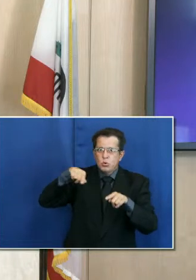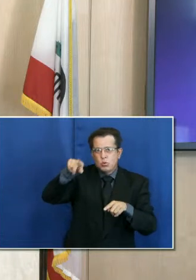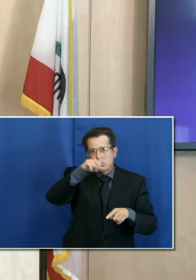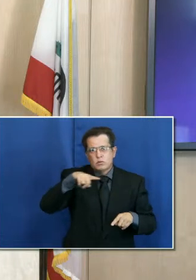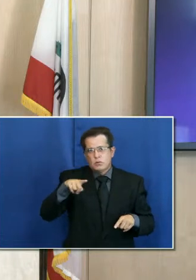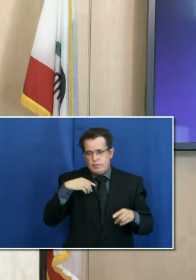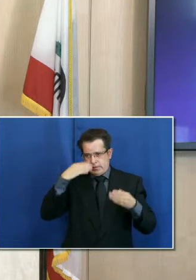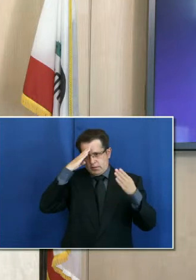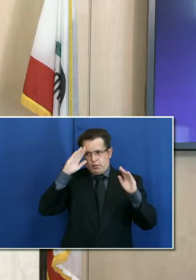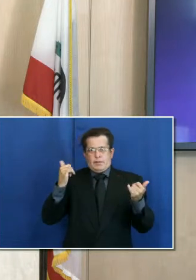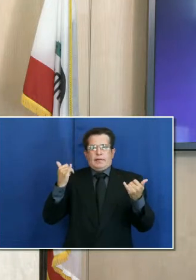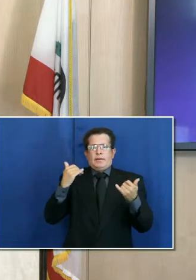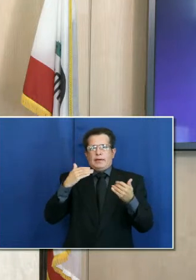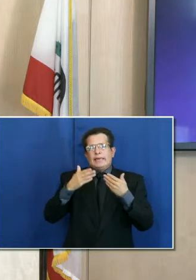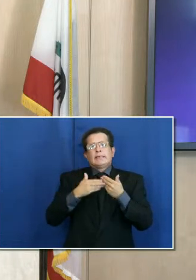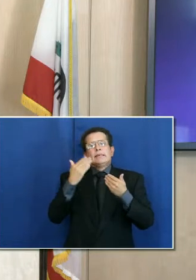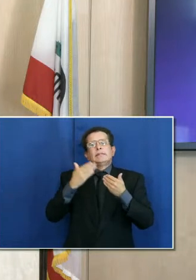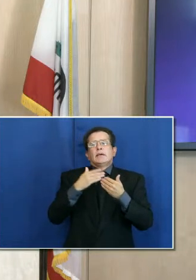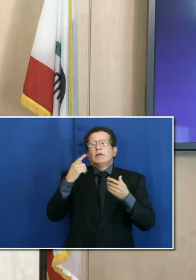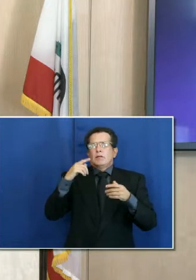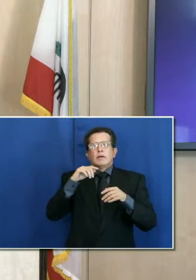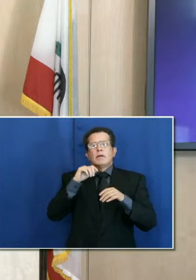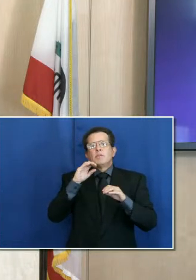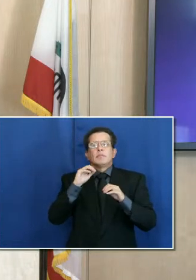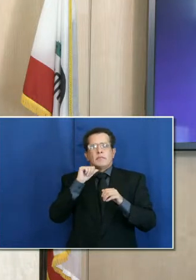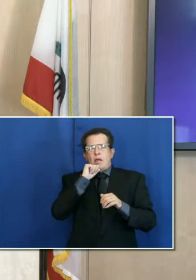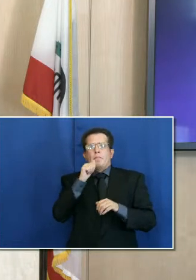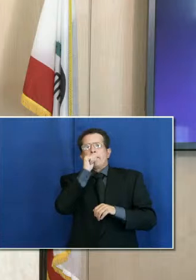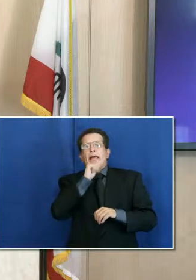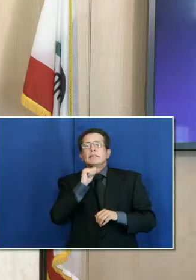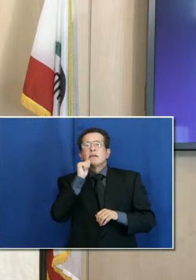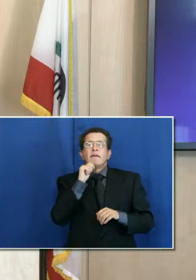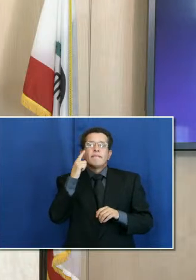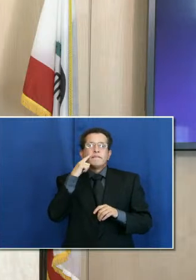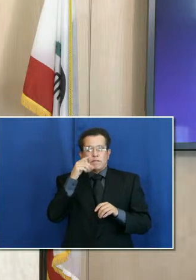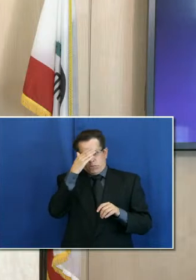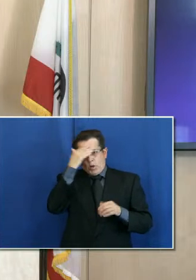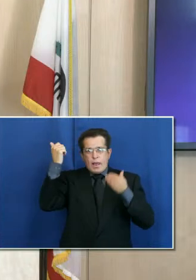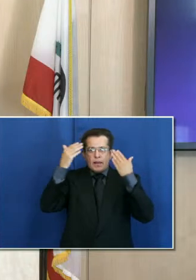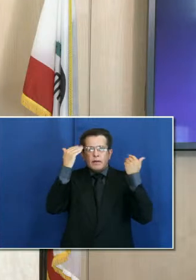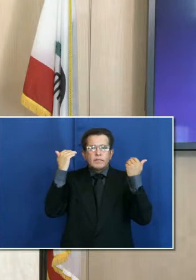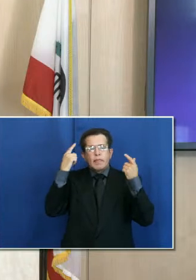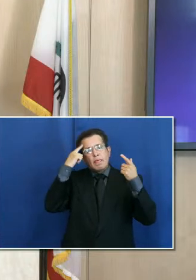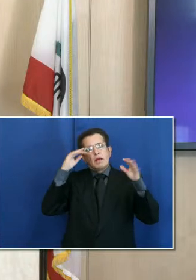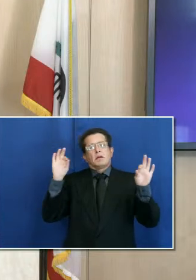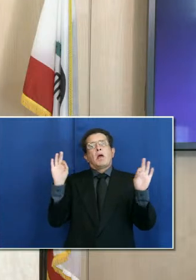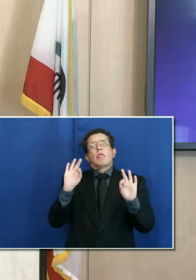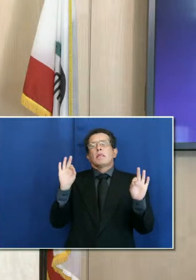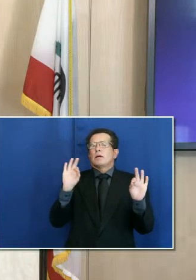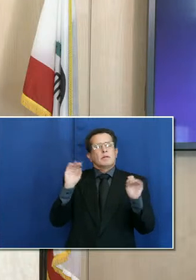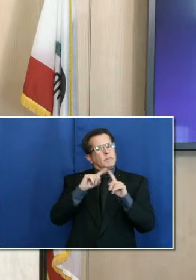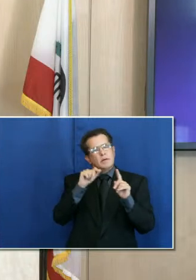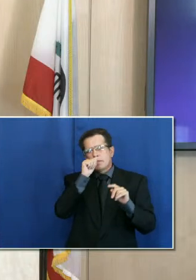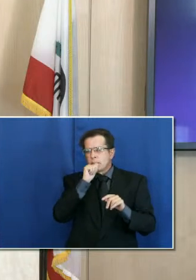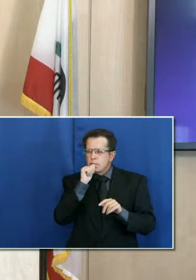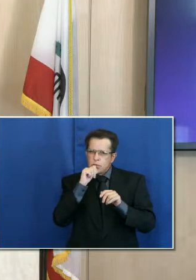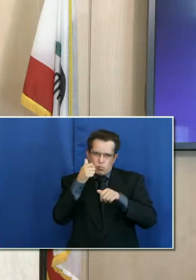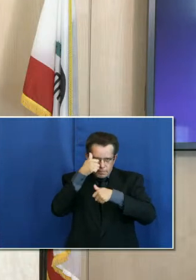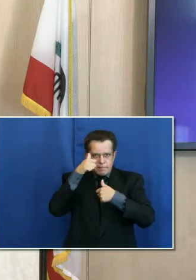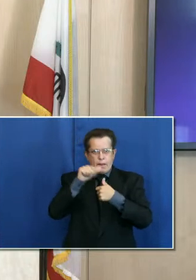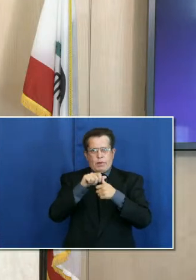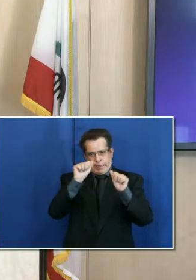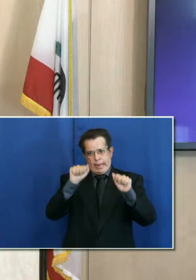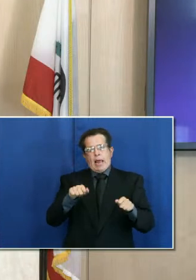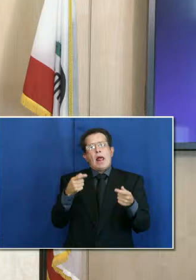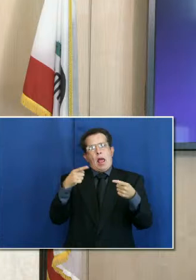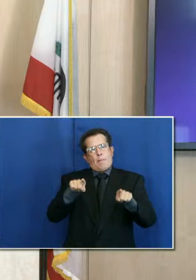easy to get impatient. It's easy to forget where we were just a day or a week ago. But we have to continually be mindful of what can